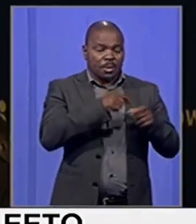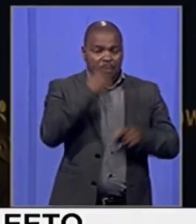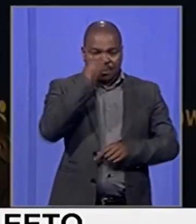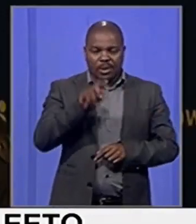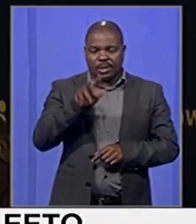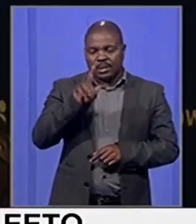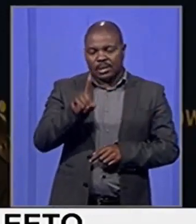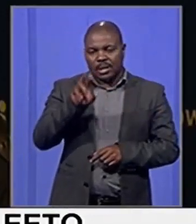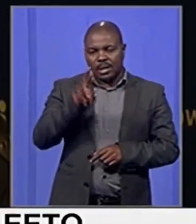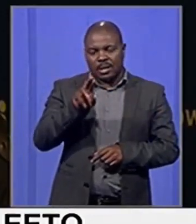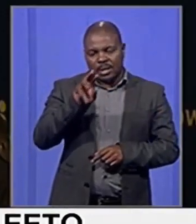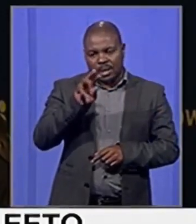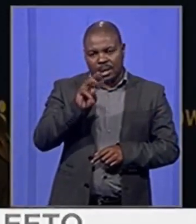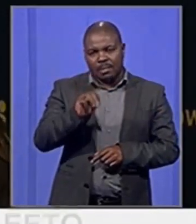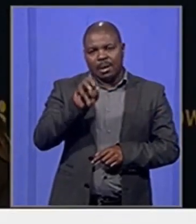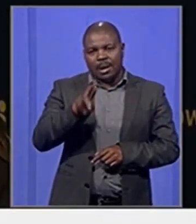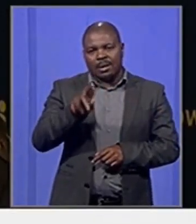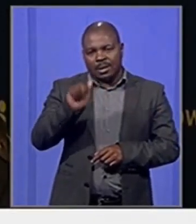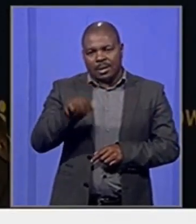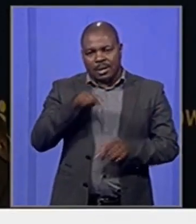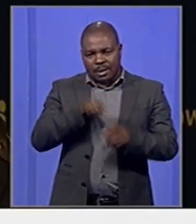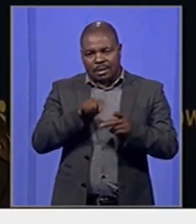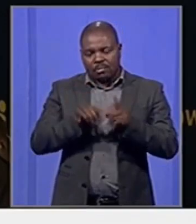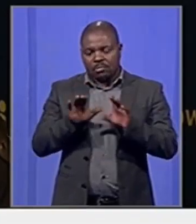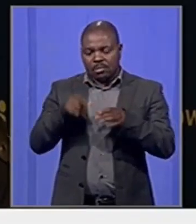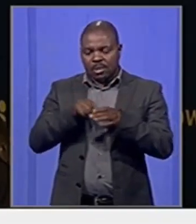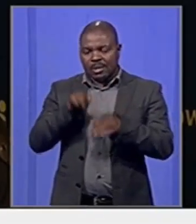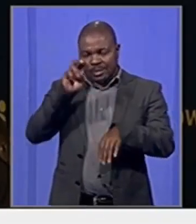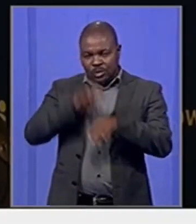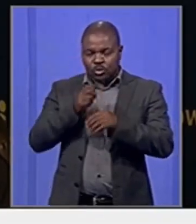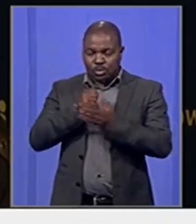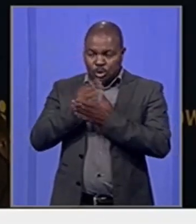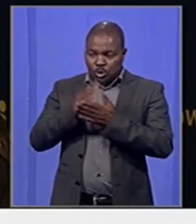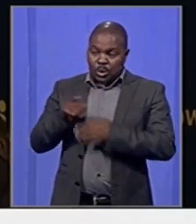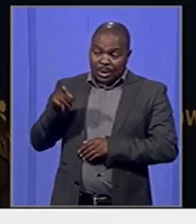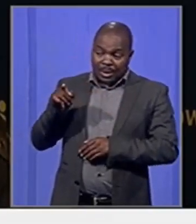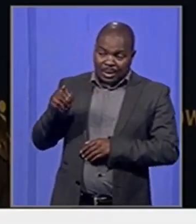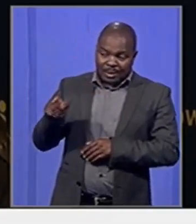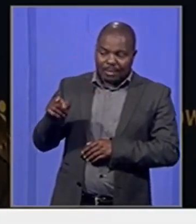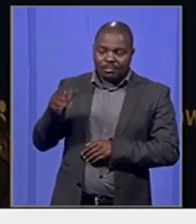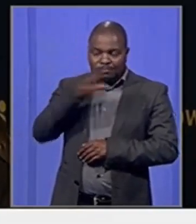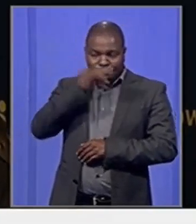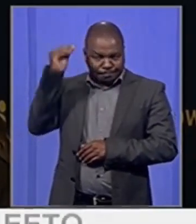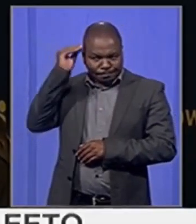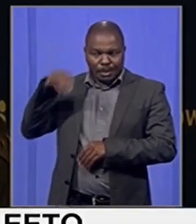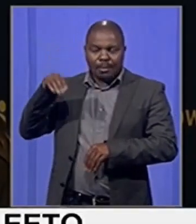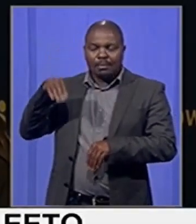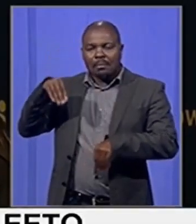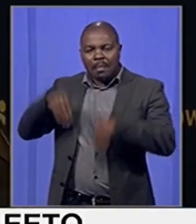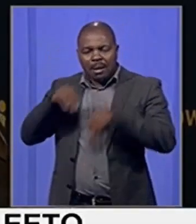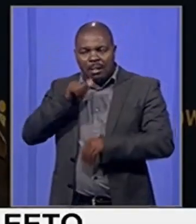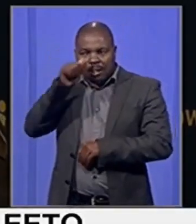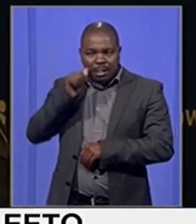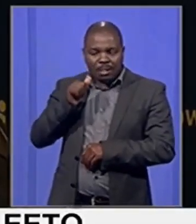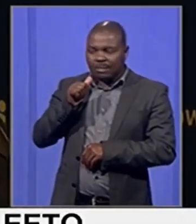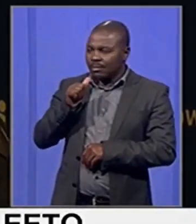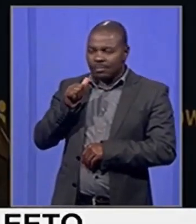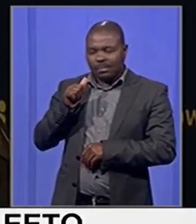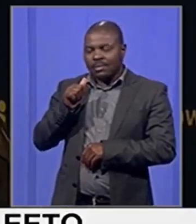DMRE intermediate should consider illegal mining as a project and therefore identify a dedicated